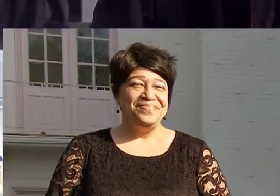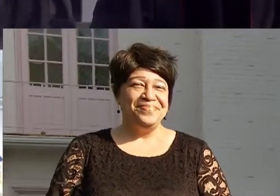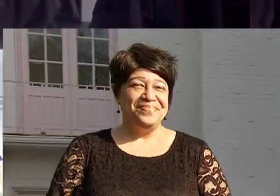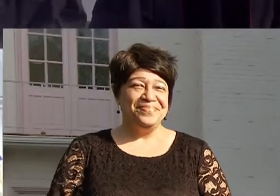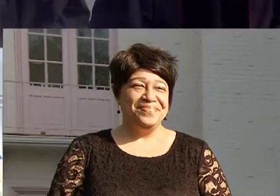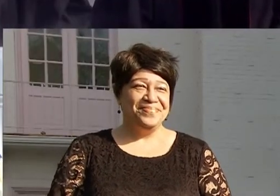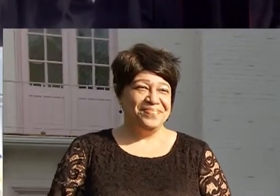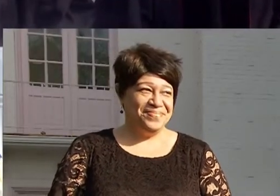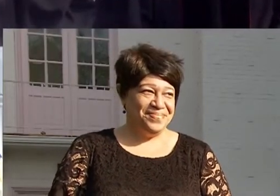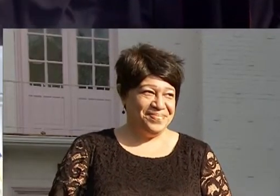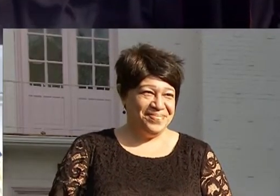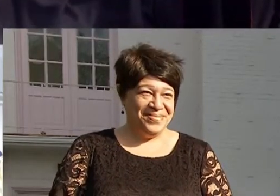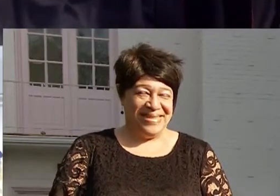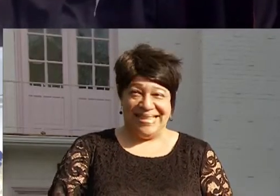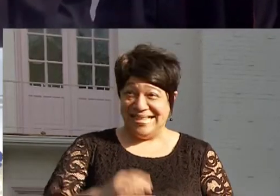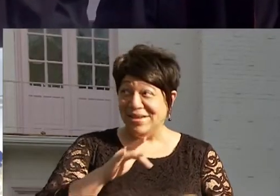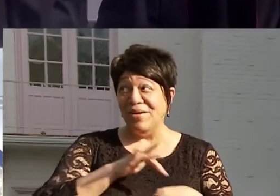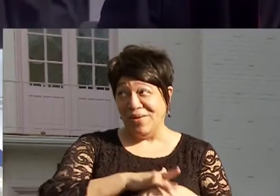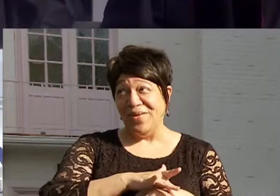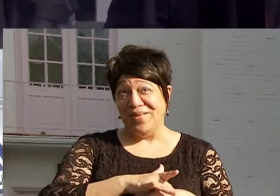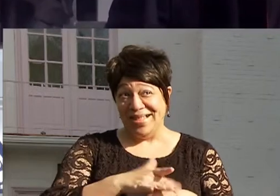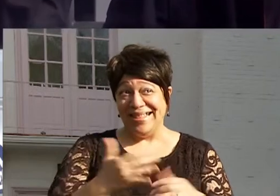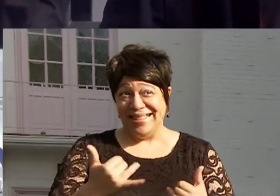It is indeed early.